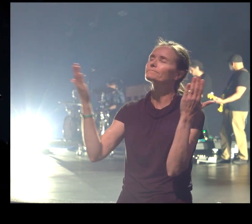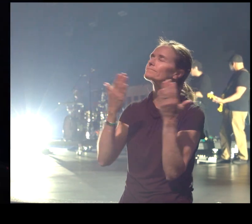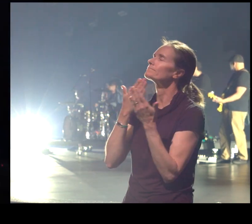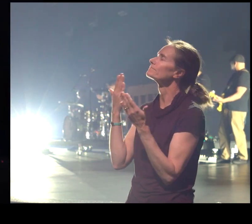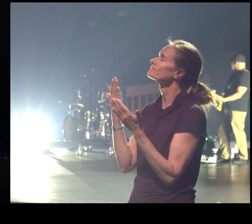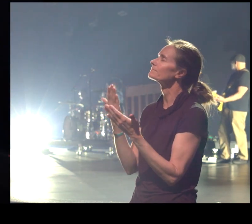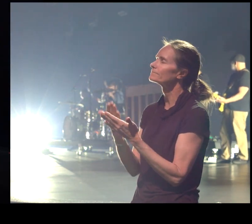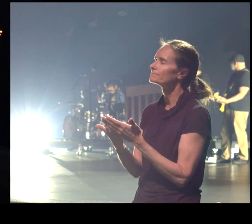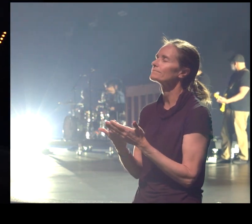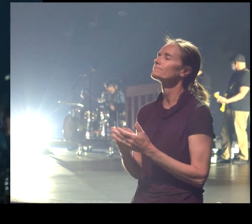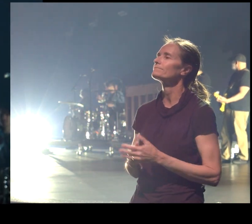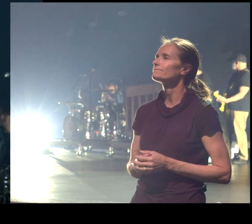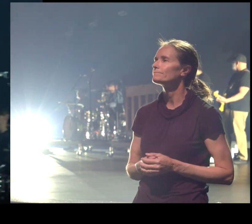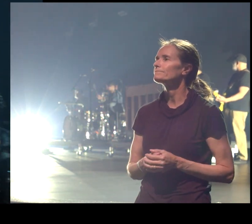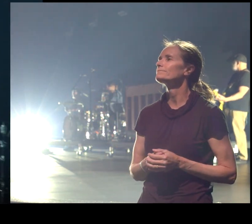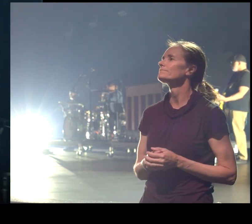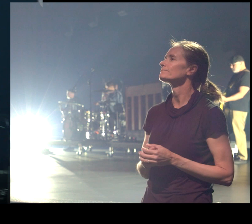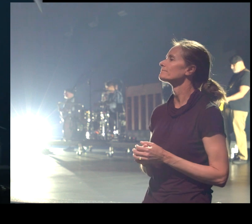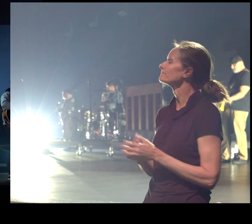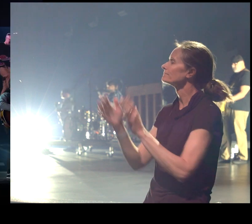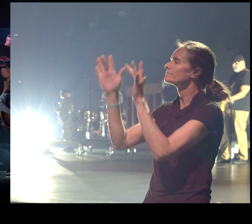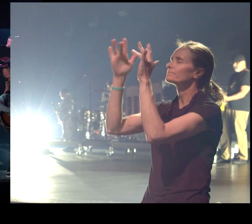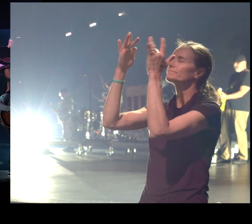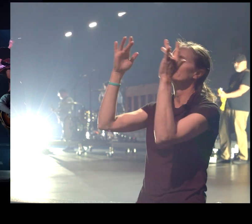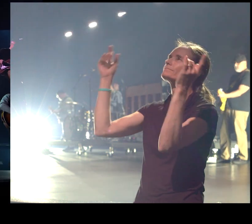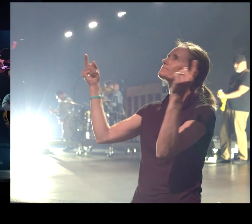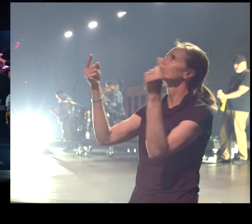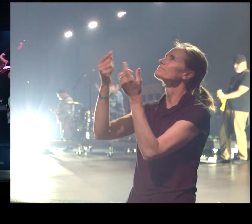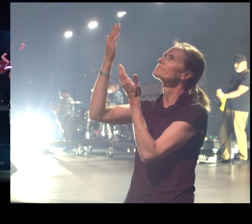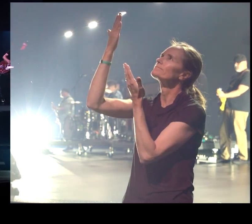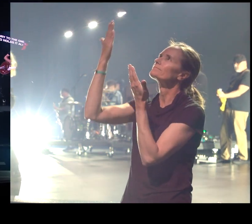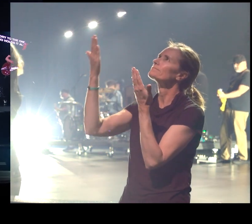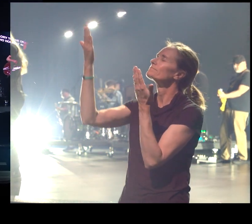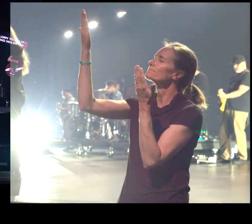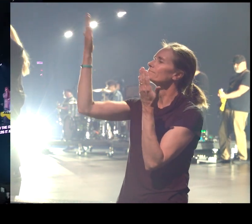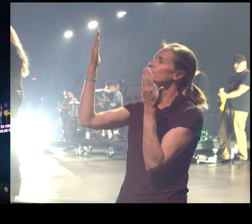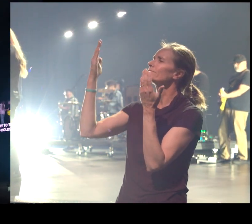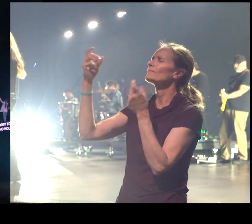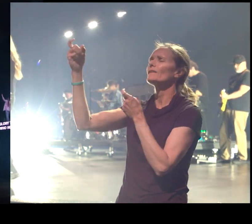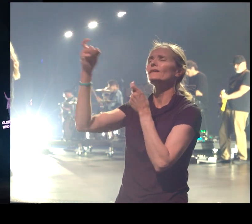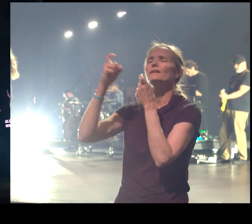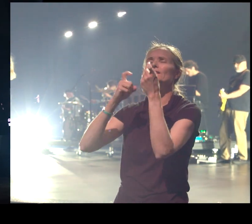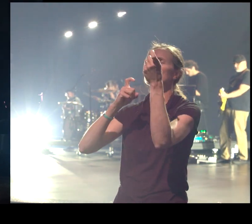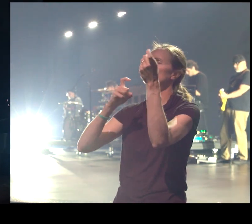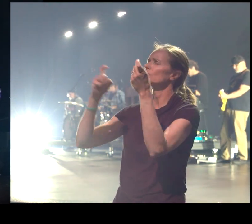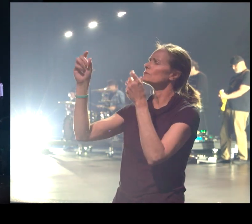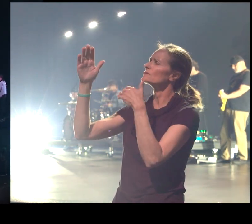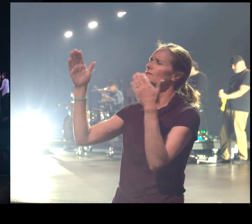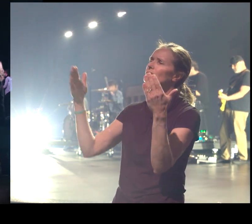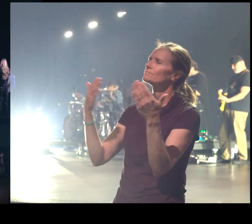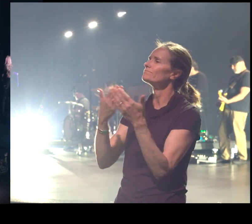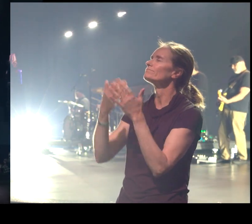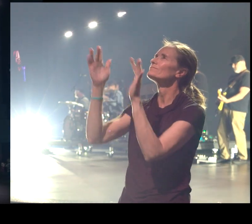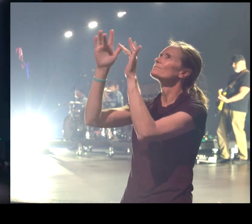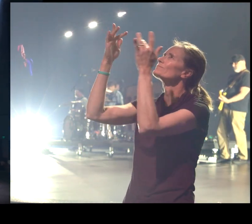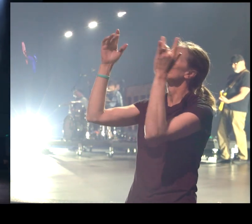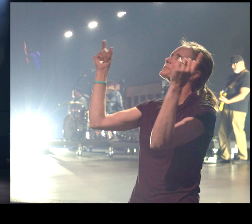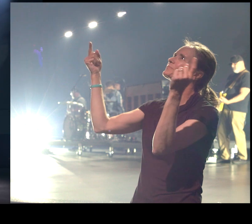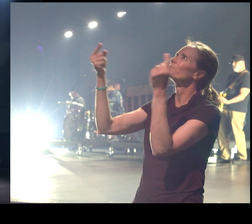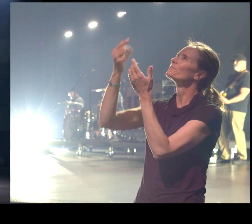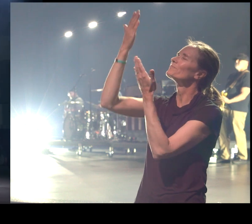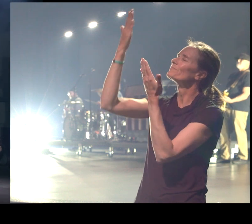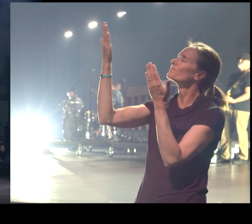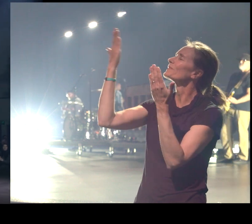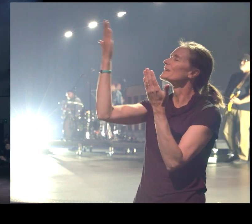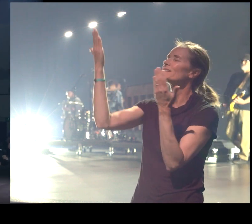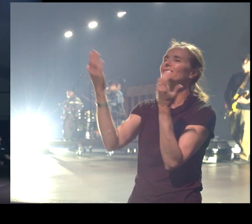Jesus. We thank you, Lord. Glory, glory to the one who holds it all. Glory